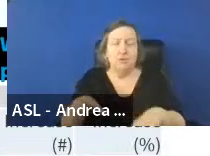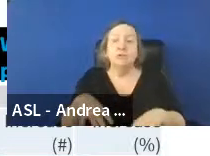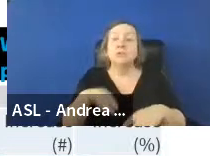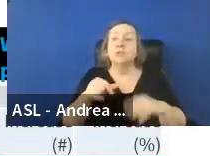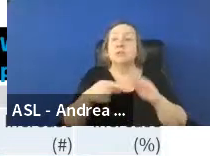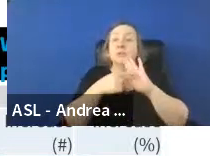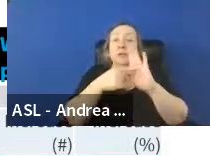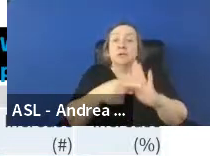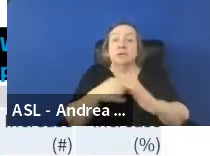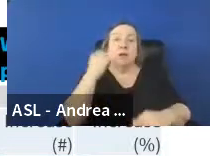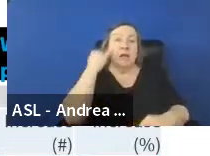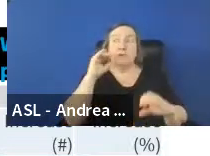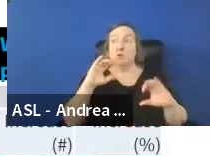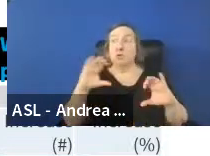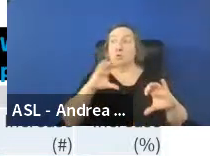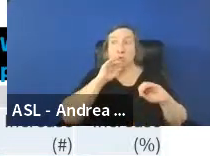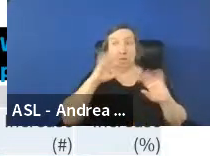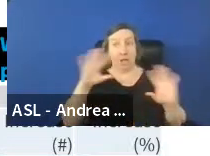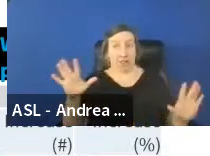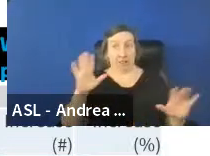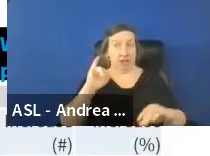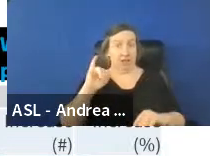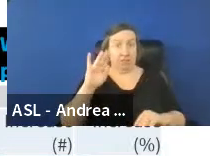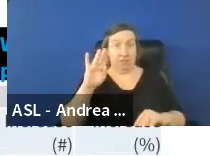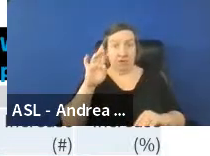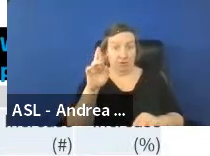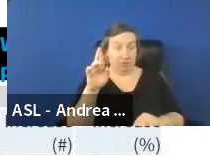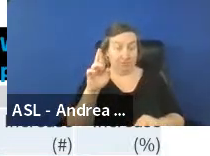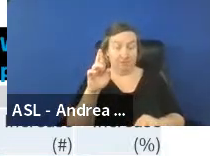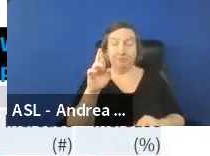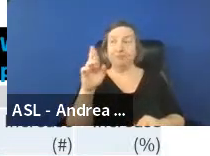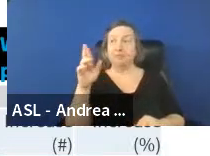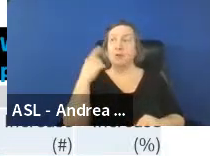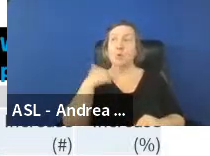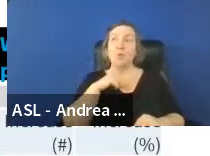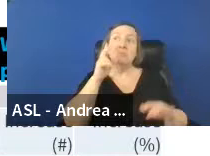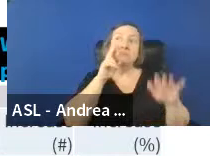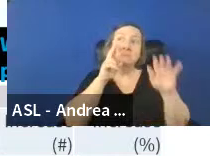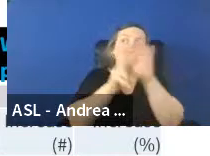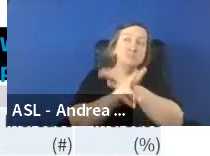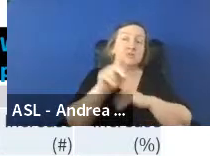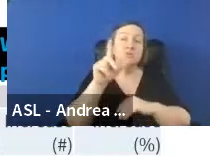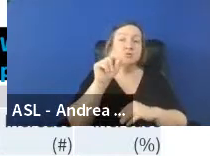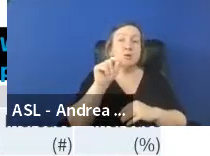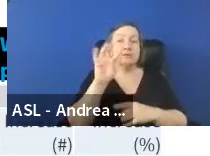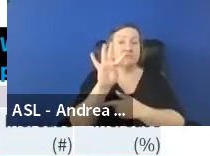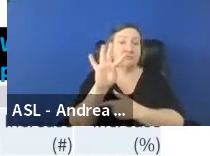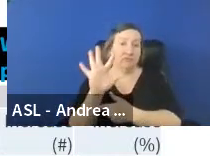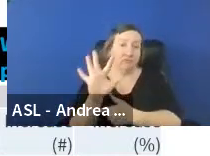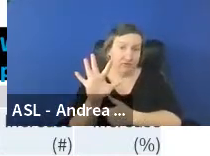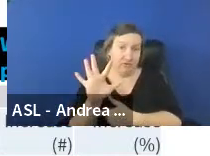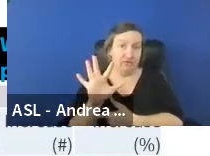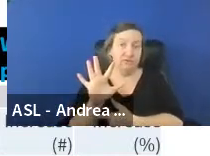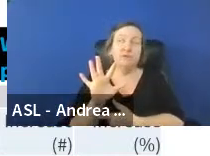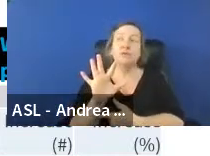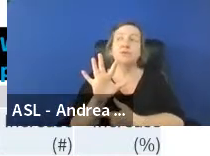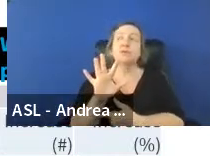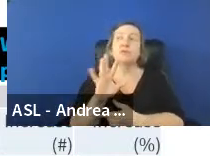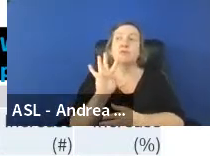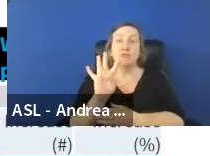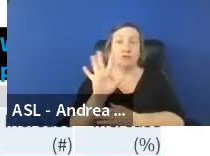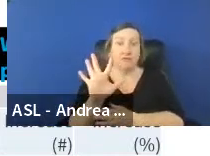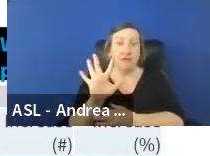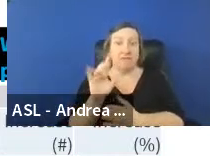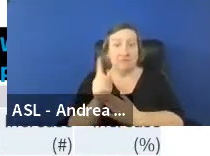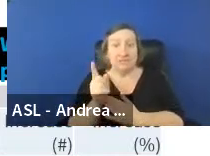showing is if we didn't do anything on IBR, we're projecting that in 2045, within 45 minutes,